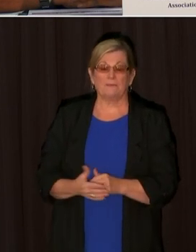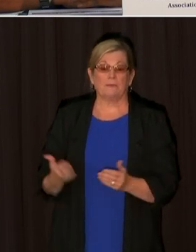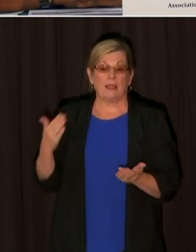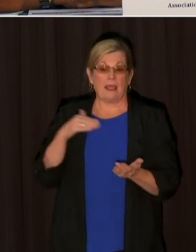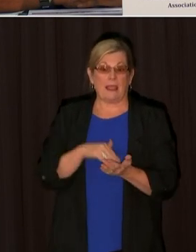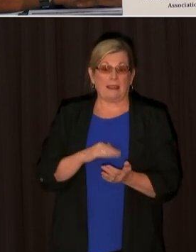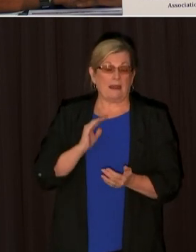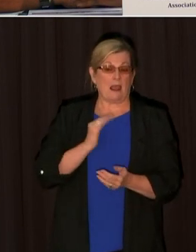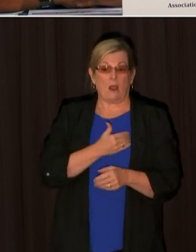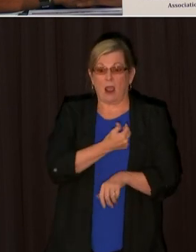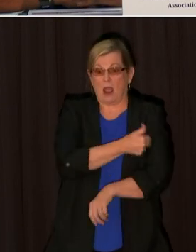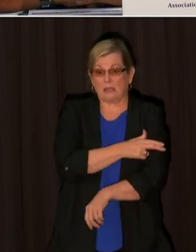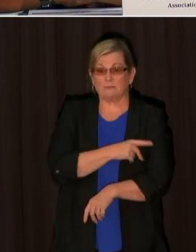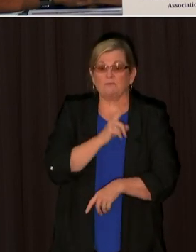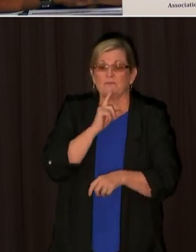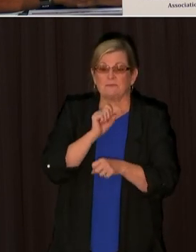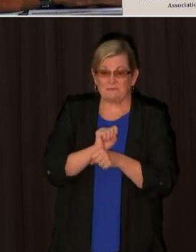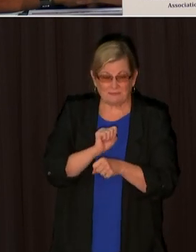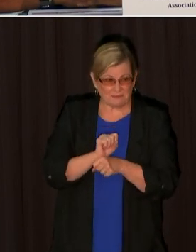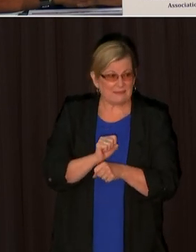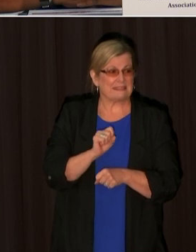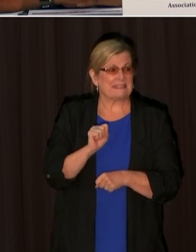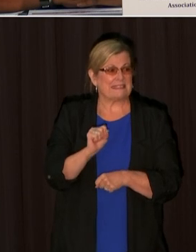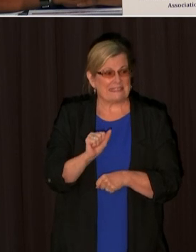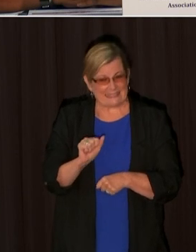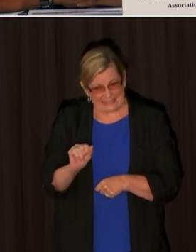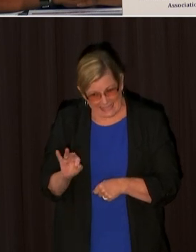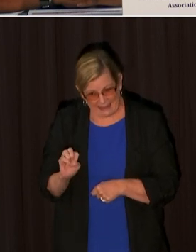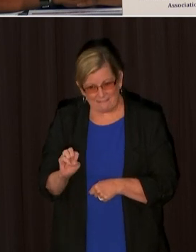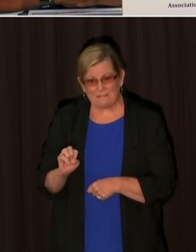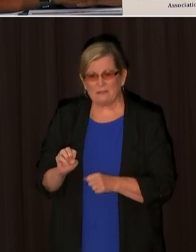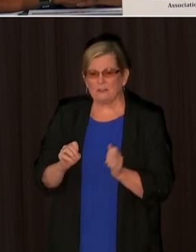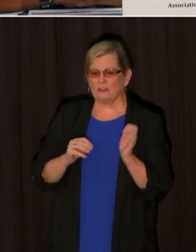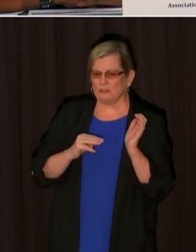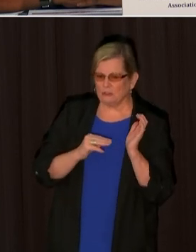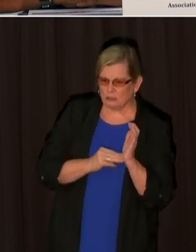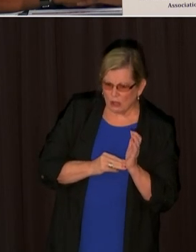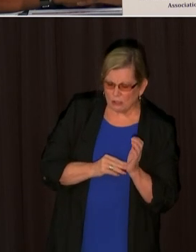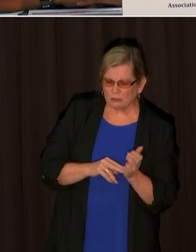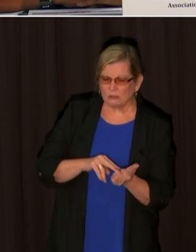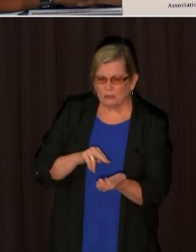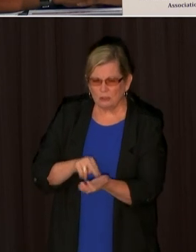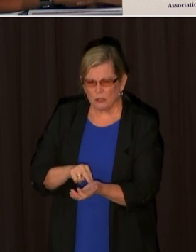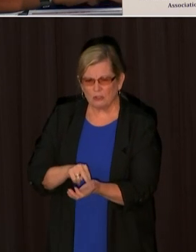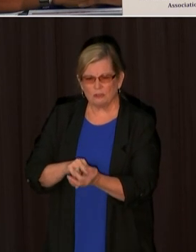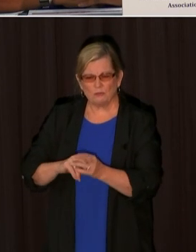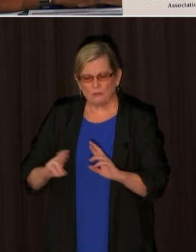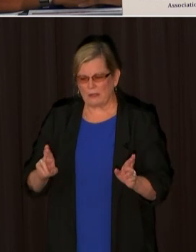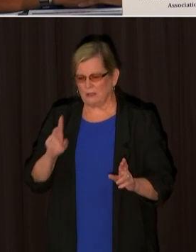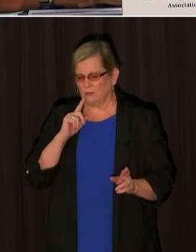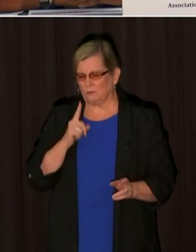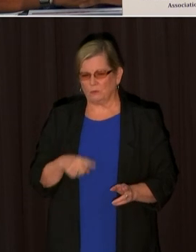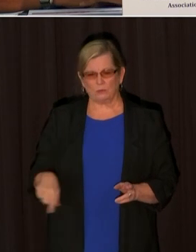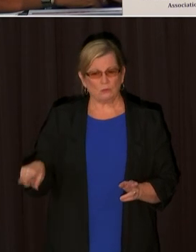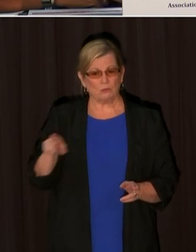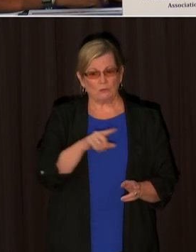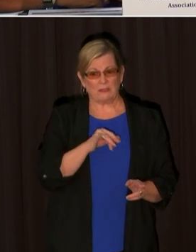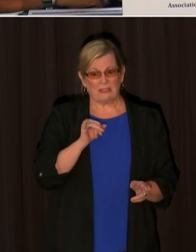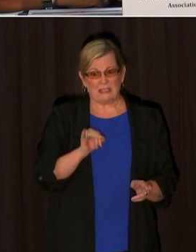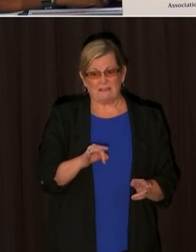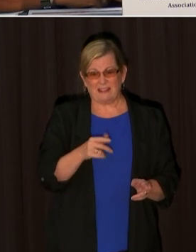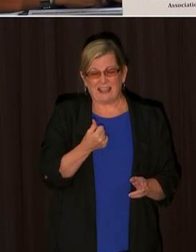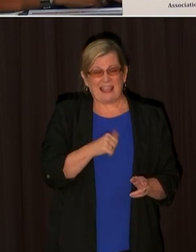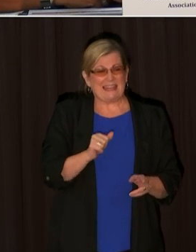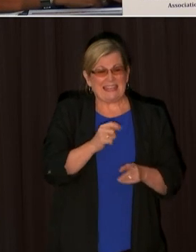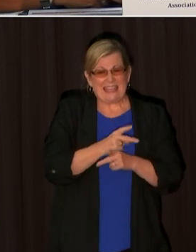are safe. Our doctors and nurses are ready and waiting to provide that care. And should you need care in any district hospitals, please know that we